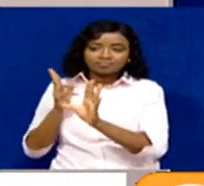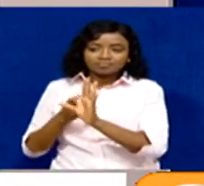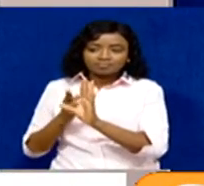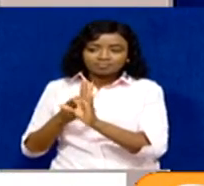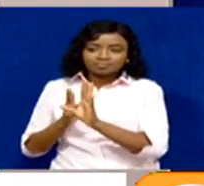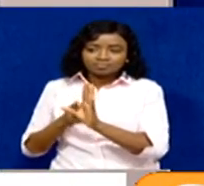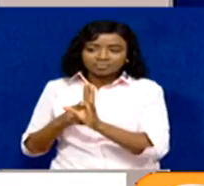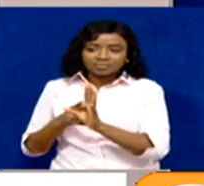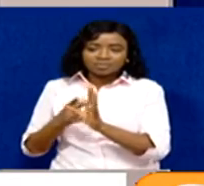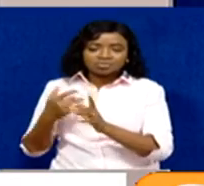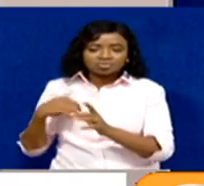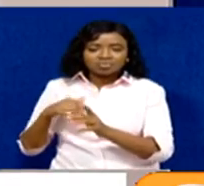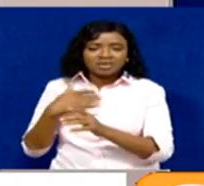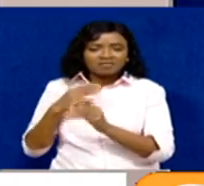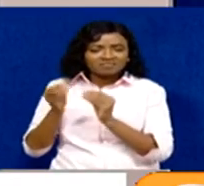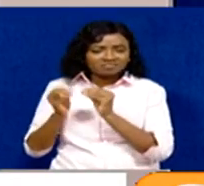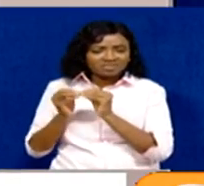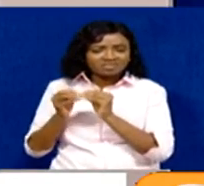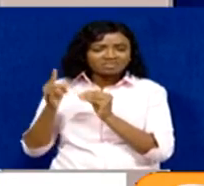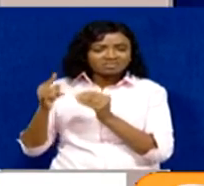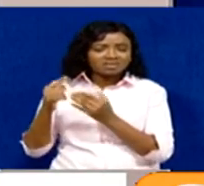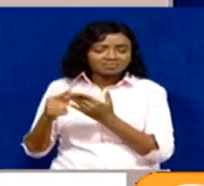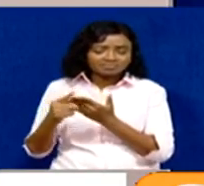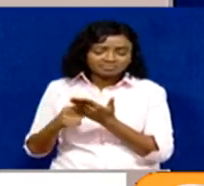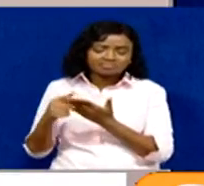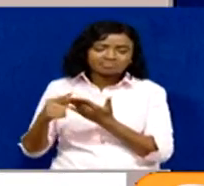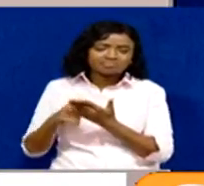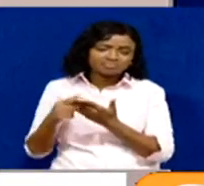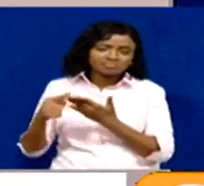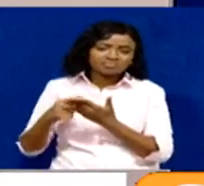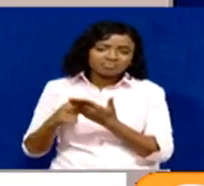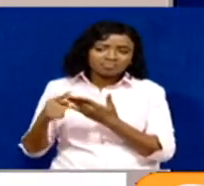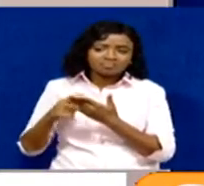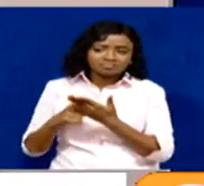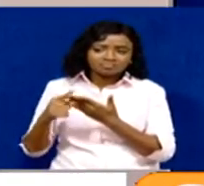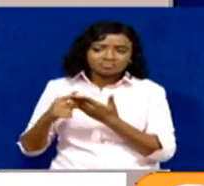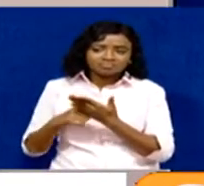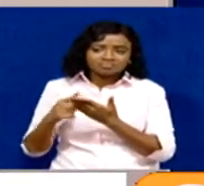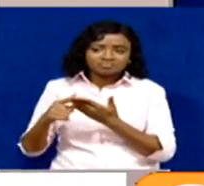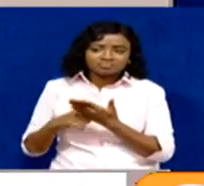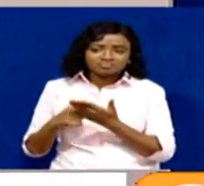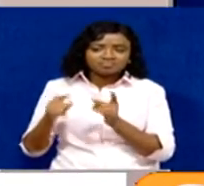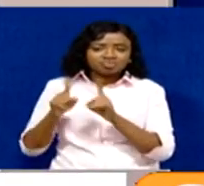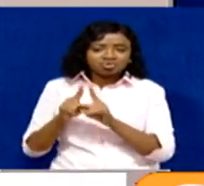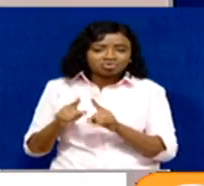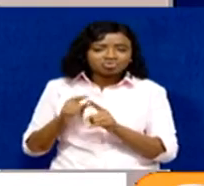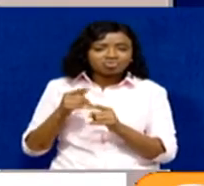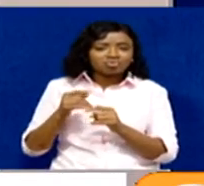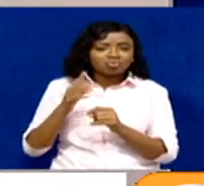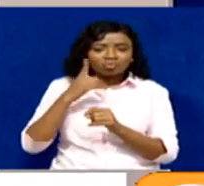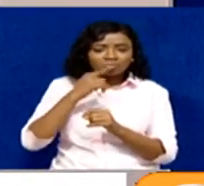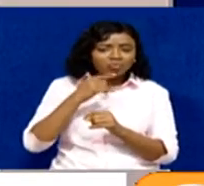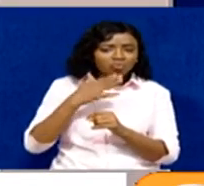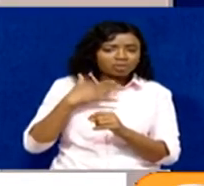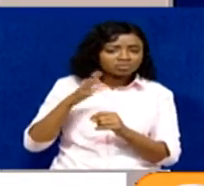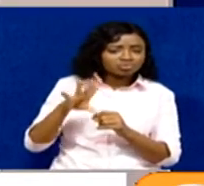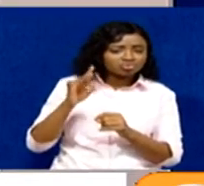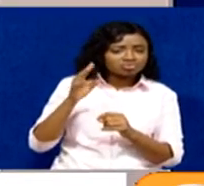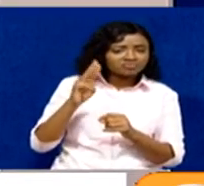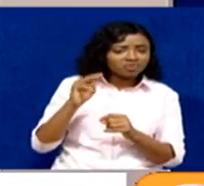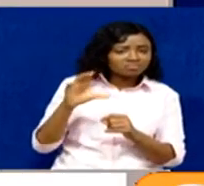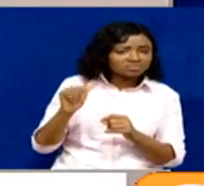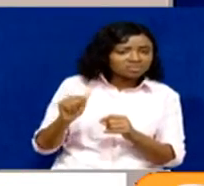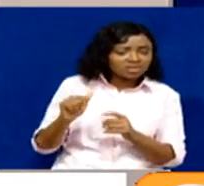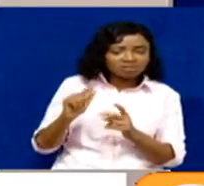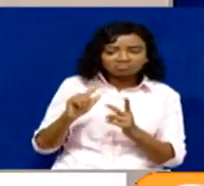do something very elaborate. And even when it comes to who is going to run from MCA to governor